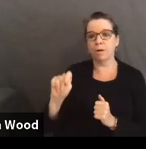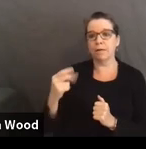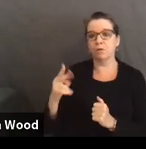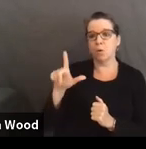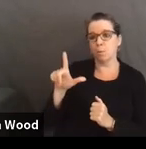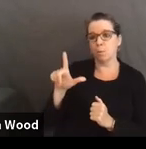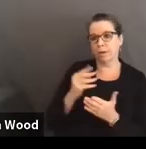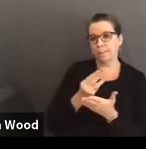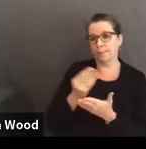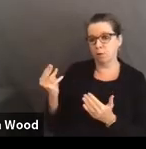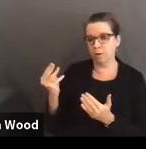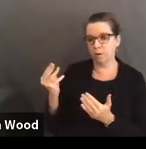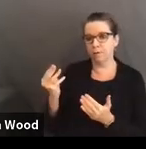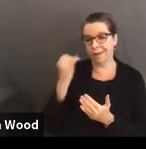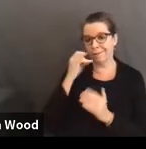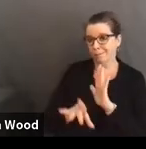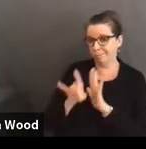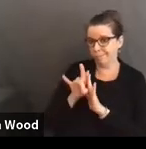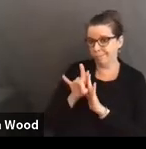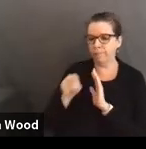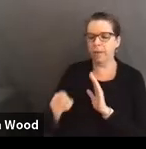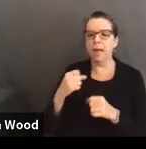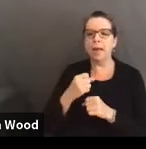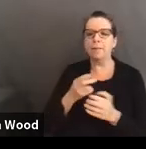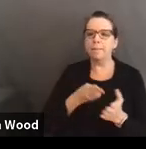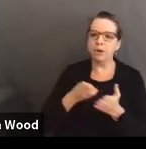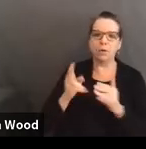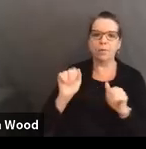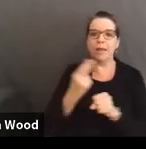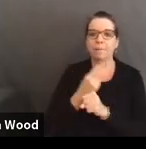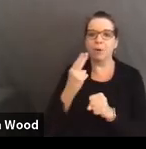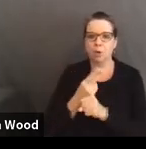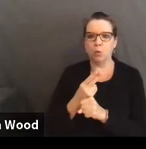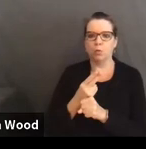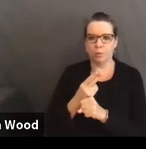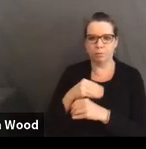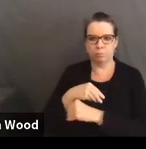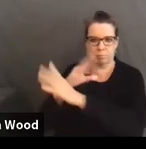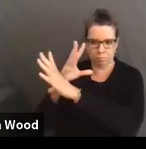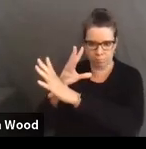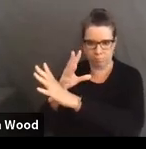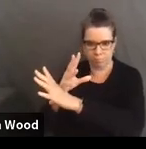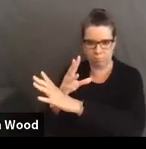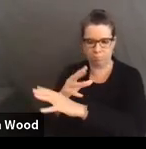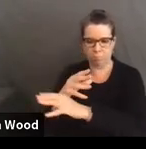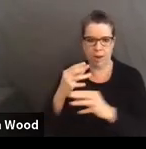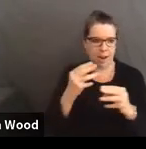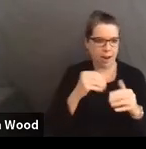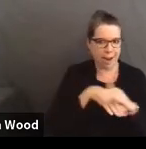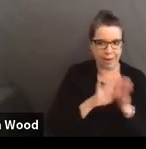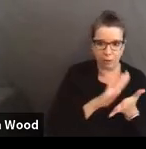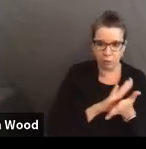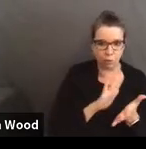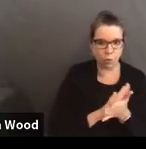materials and selecting was to make sure that they could be used in this environment across school models,